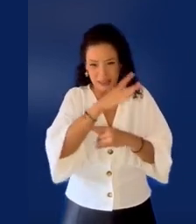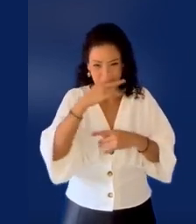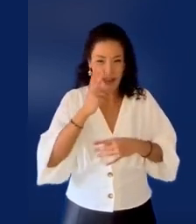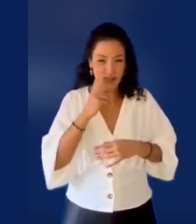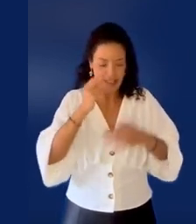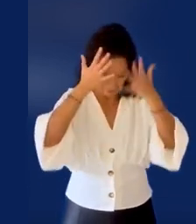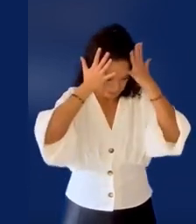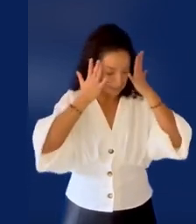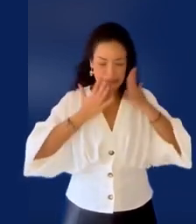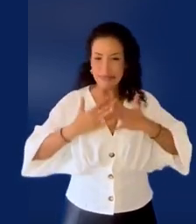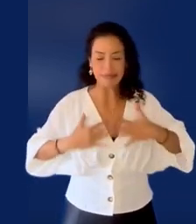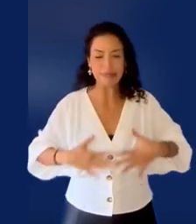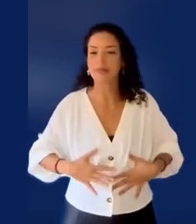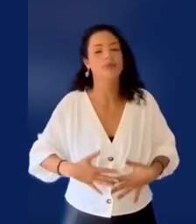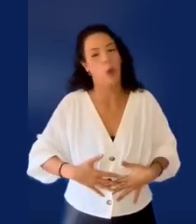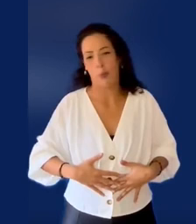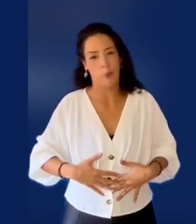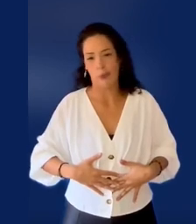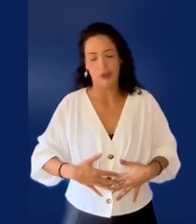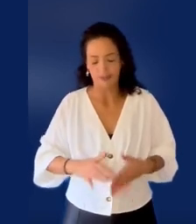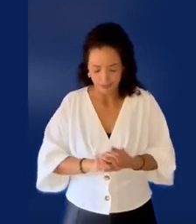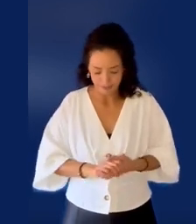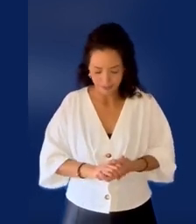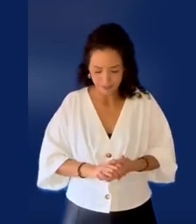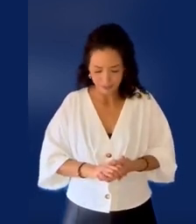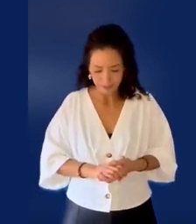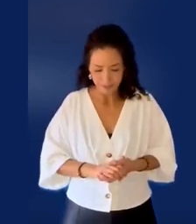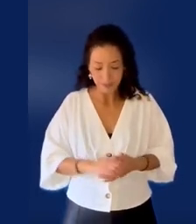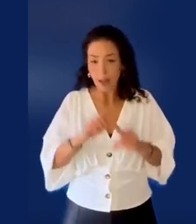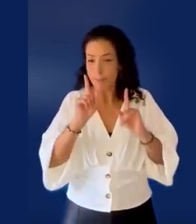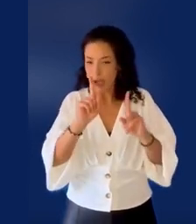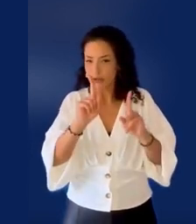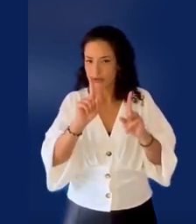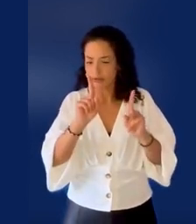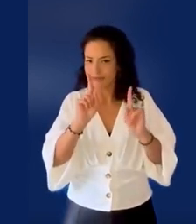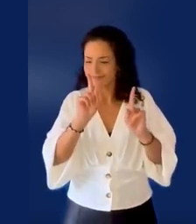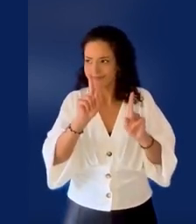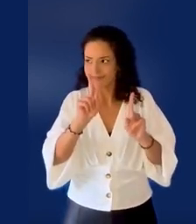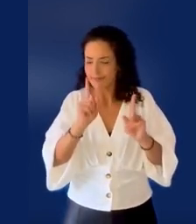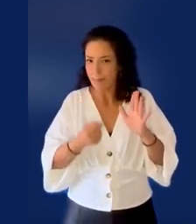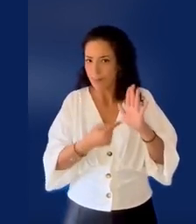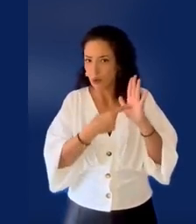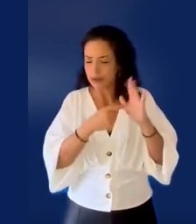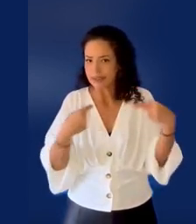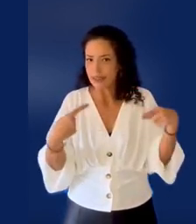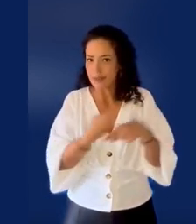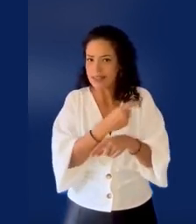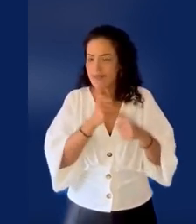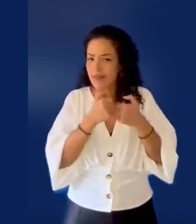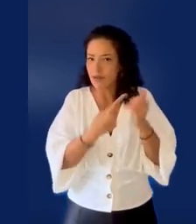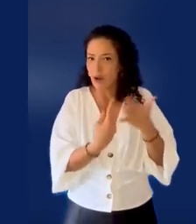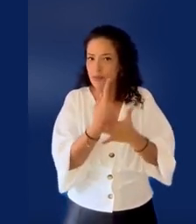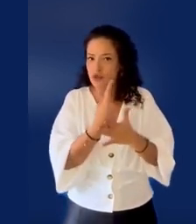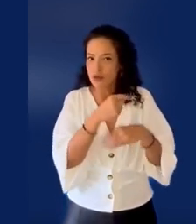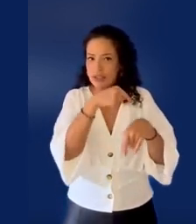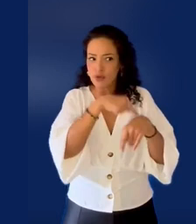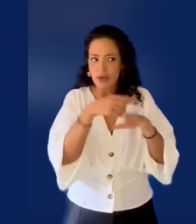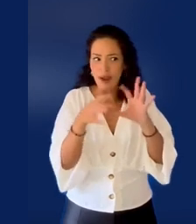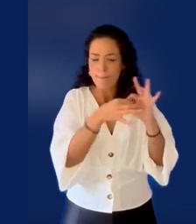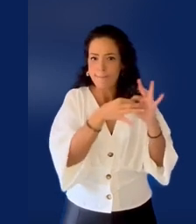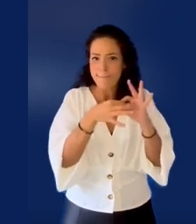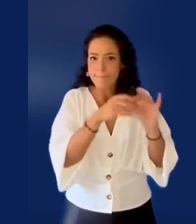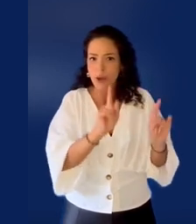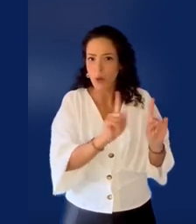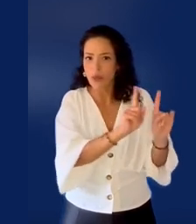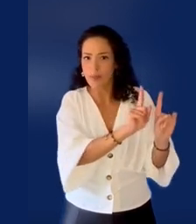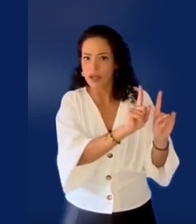their clothes or clinging to their hair. However, they will also miss a valuable and important opportunity to spend time with someone where they are,